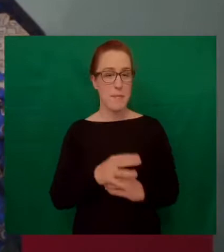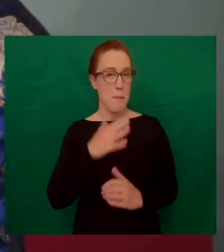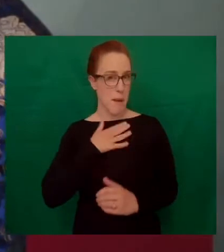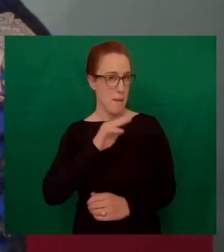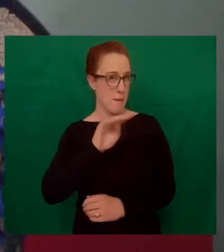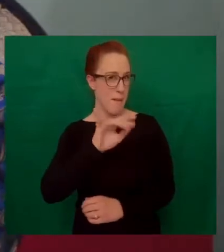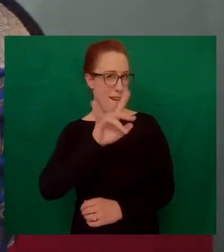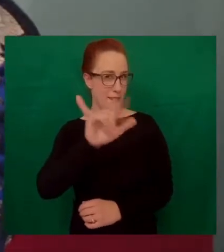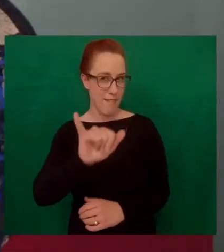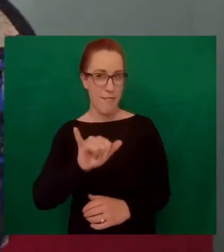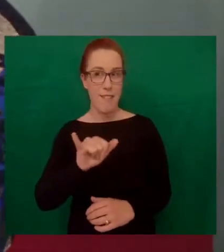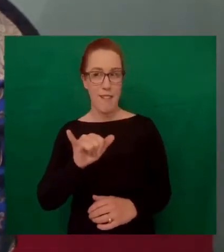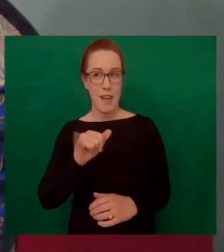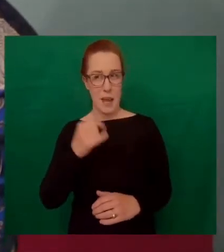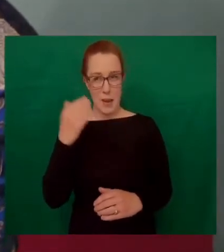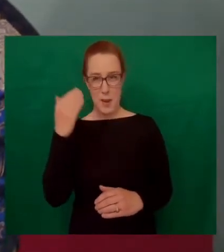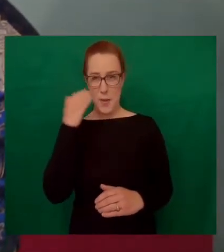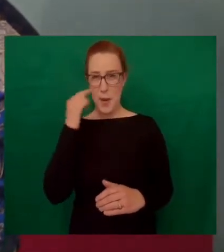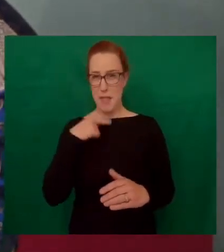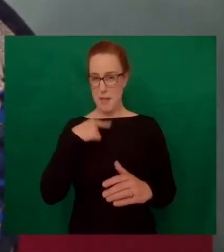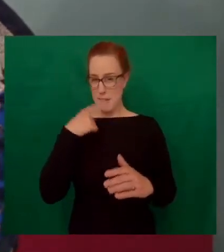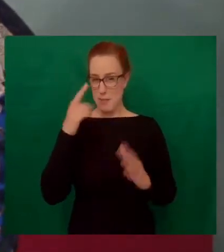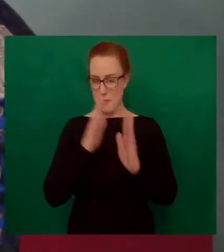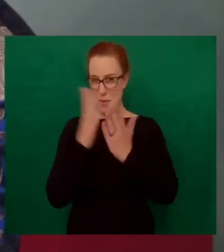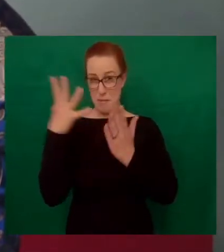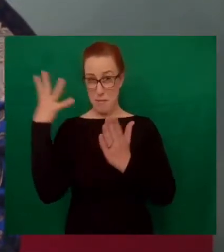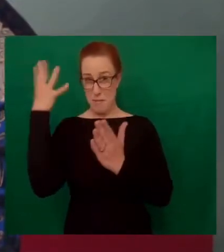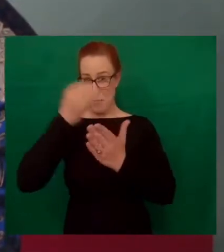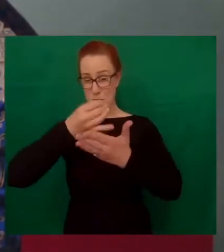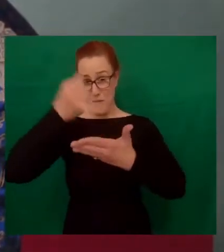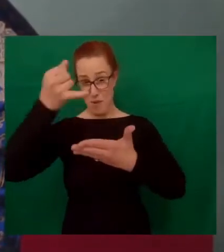Oh, already I can tell this is a beautifully illustrated book.